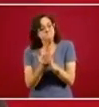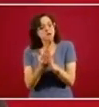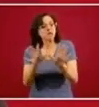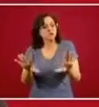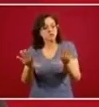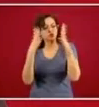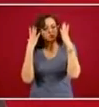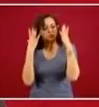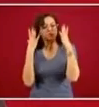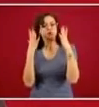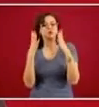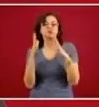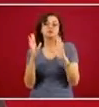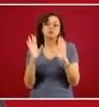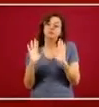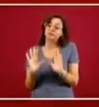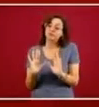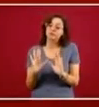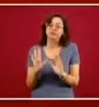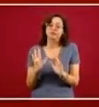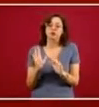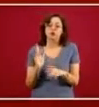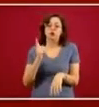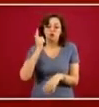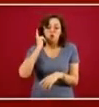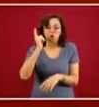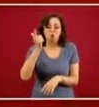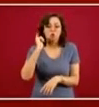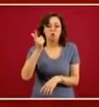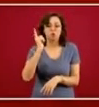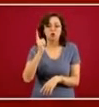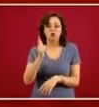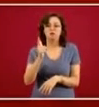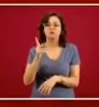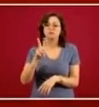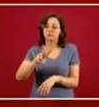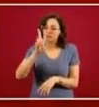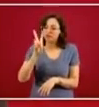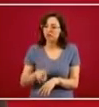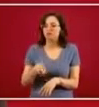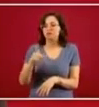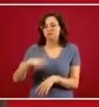increased, very intense, very fast transmission